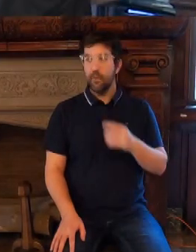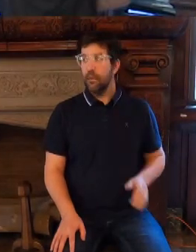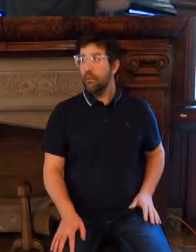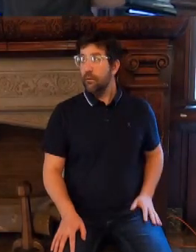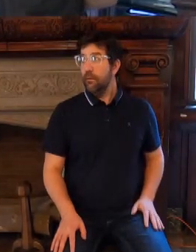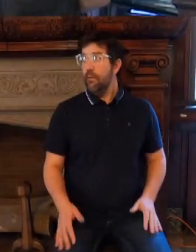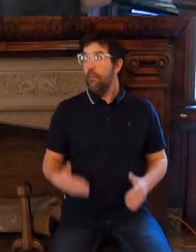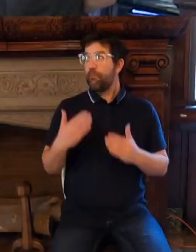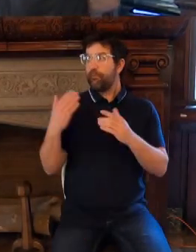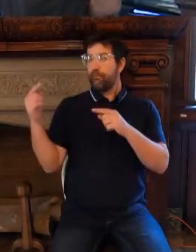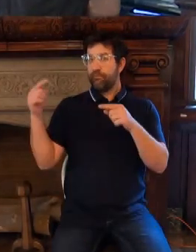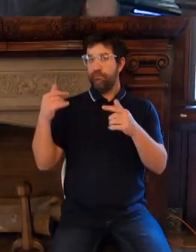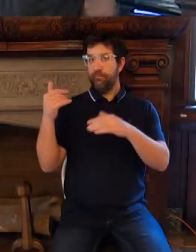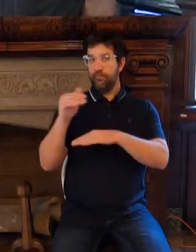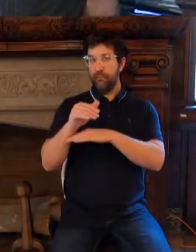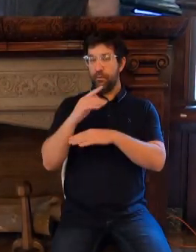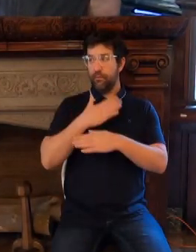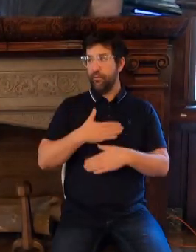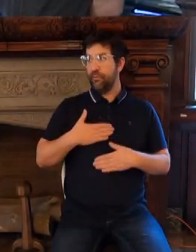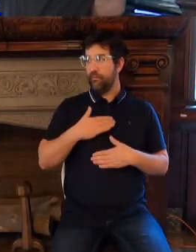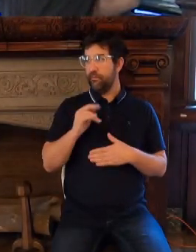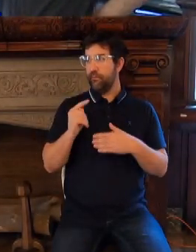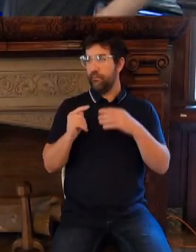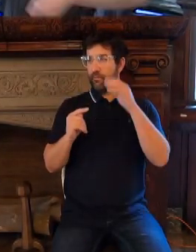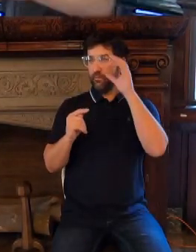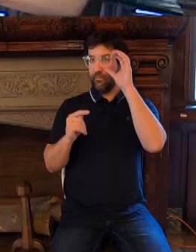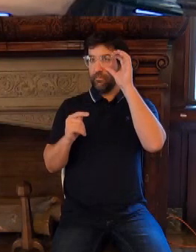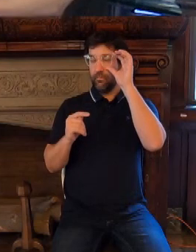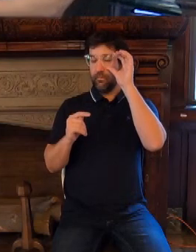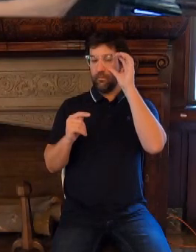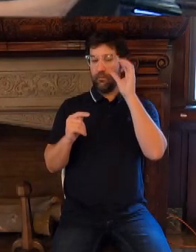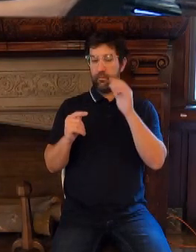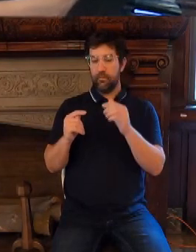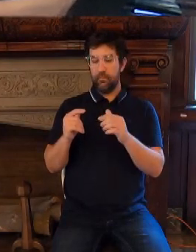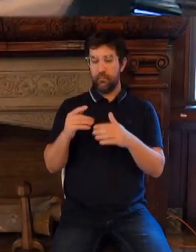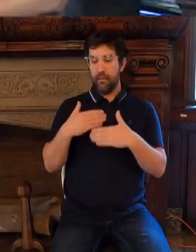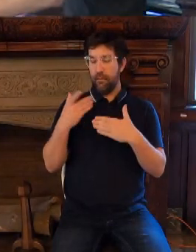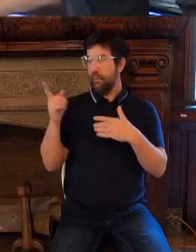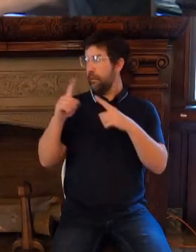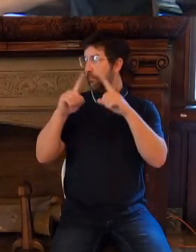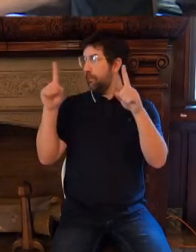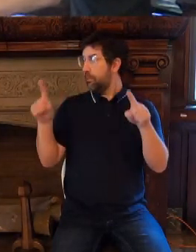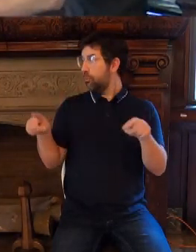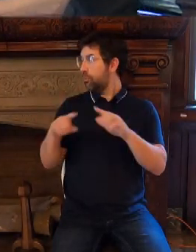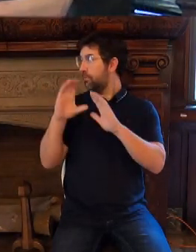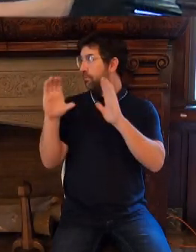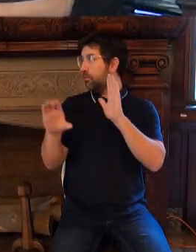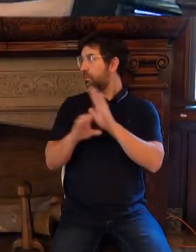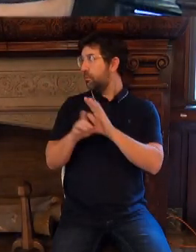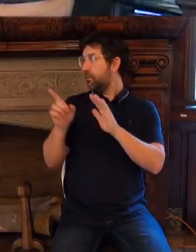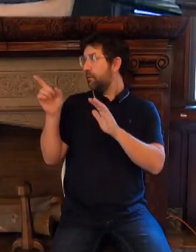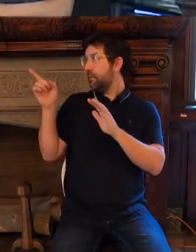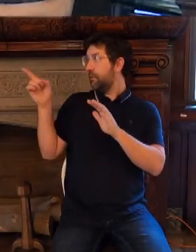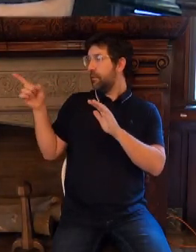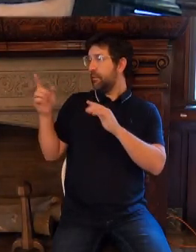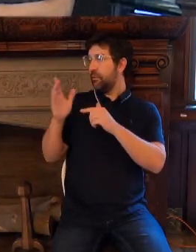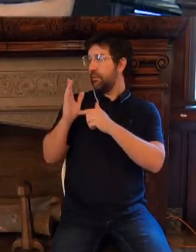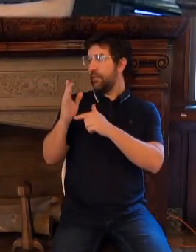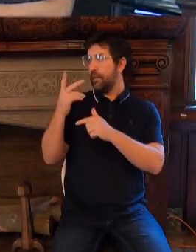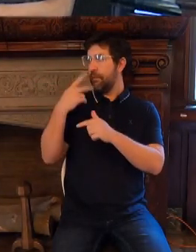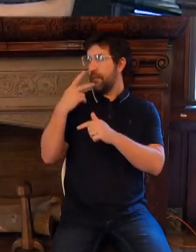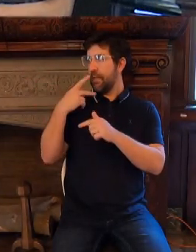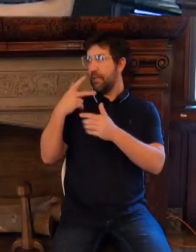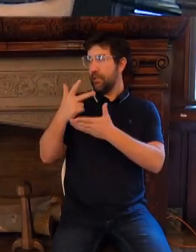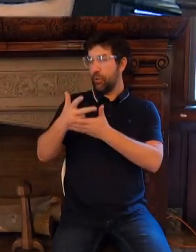Thank you guys for coming tonight. We appreciate it. I'm glad this picture is actually up. On this picture, there's the pink